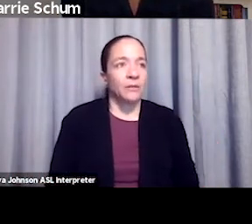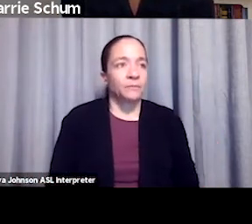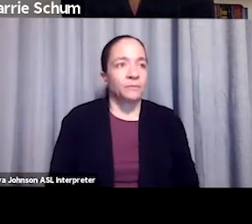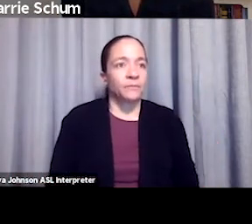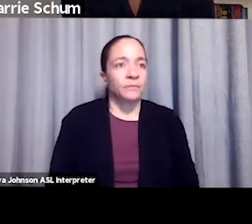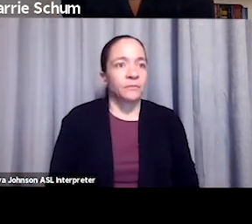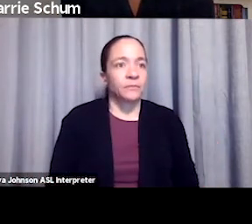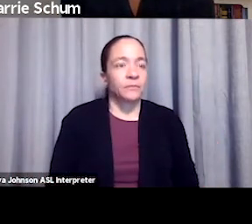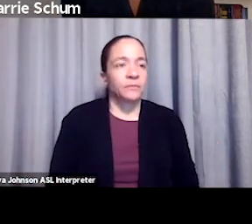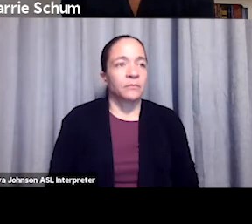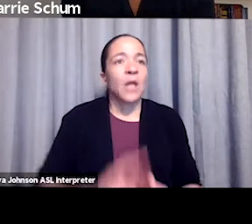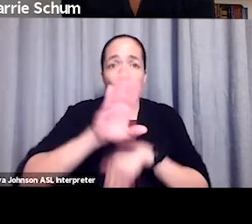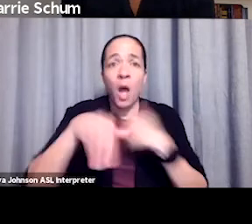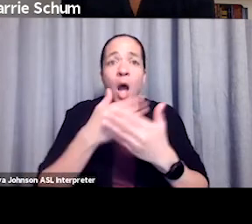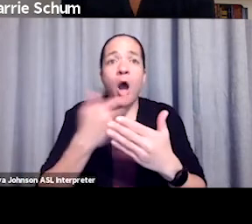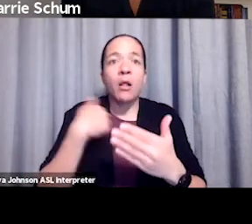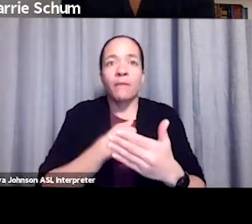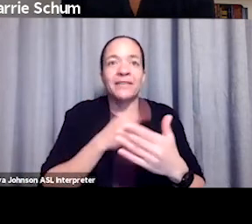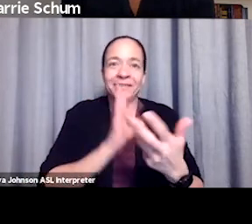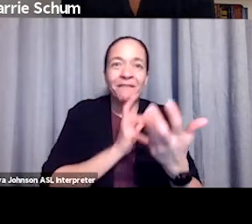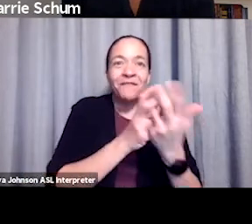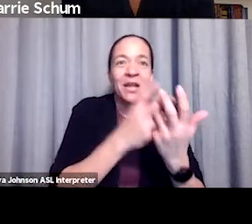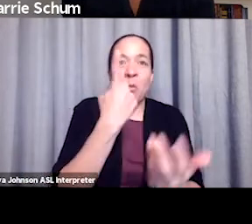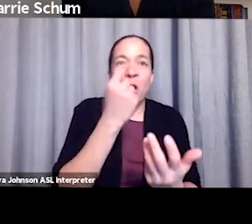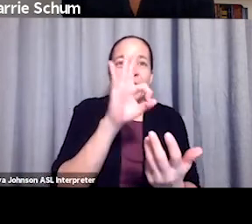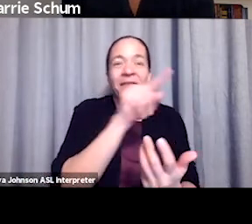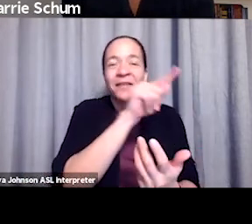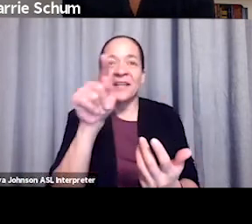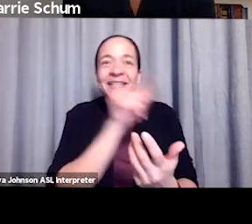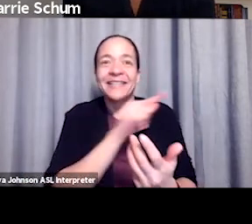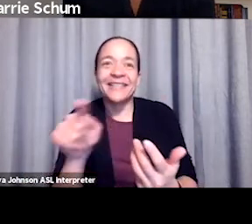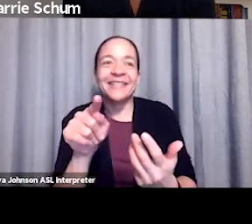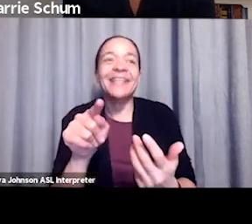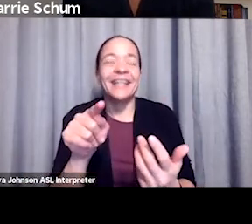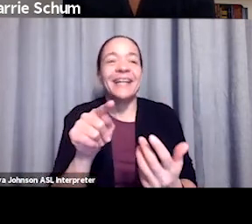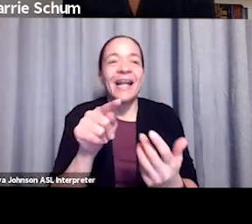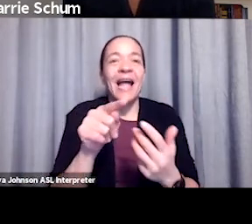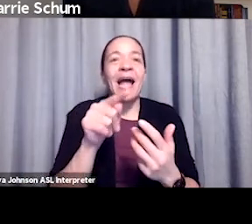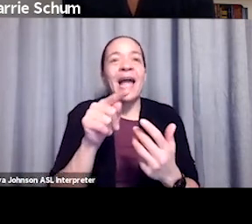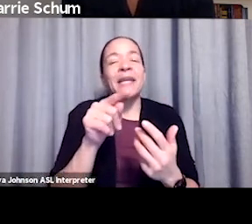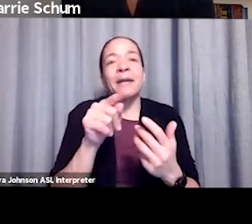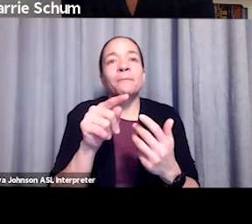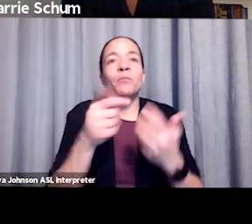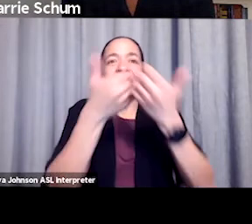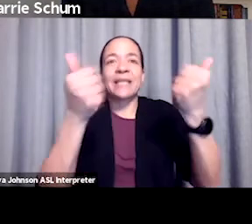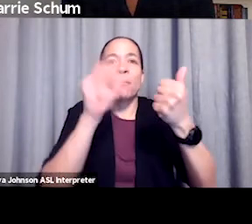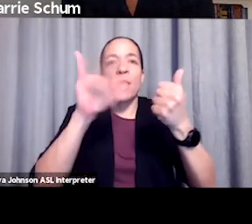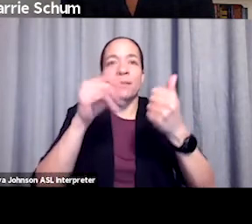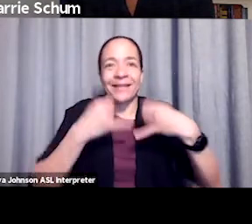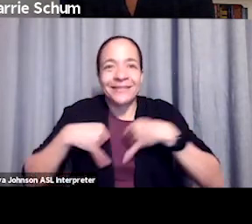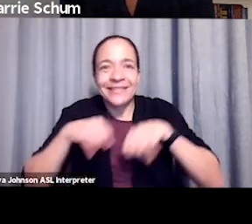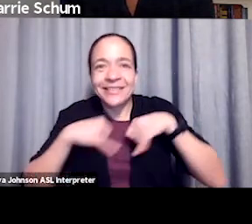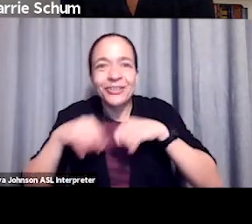All of us fit in one of these, and they are segmented by shared values and aspirations. So the people in each of these